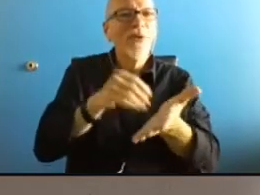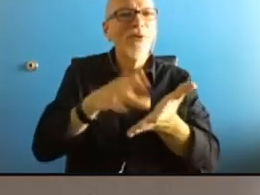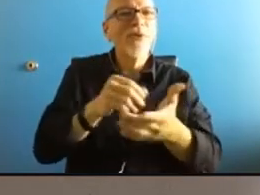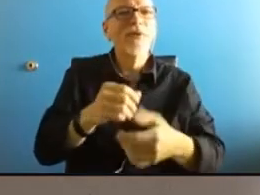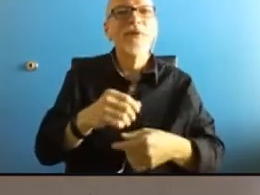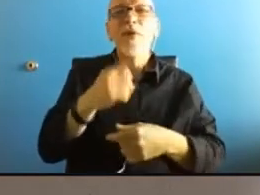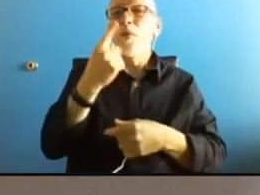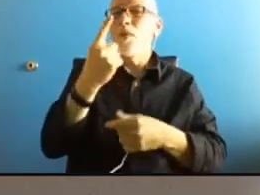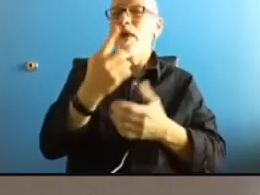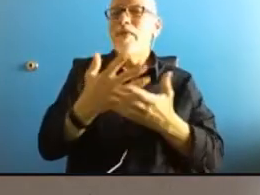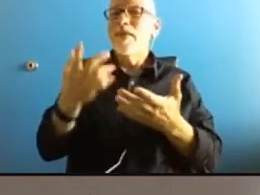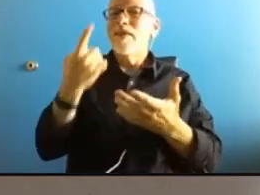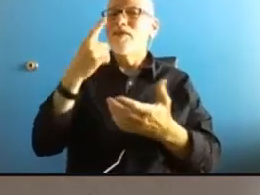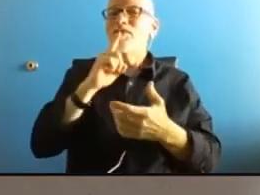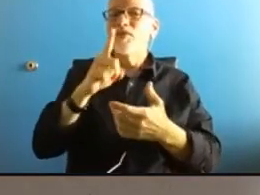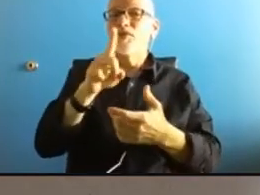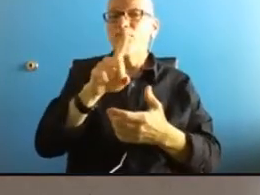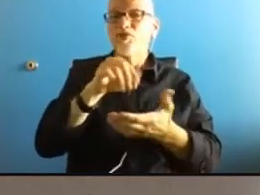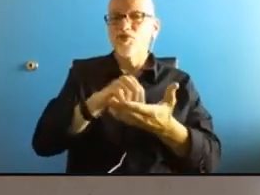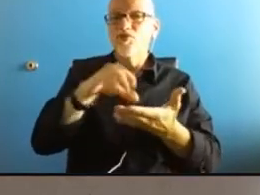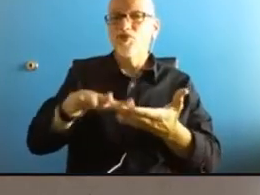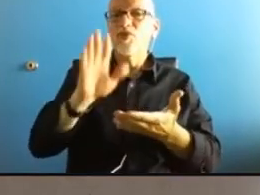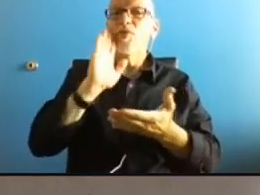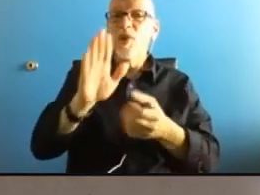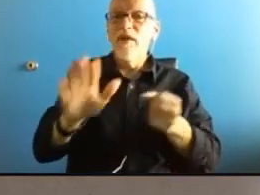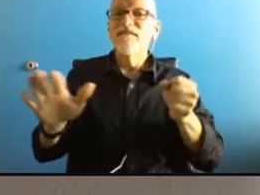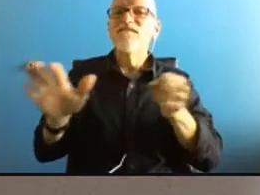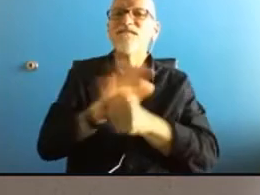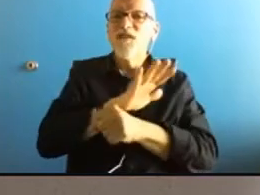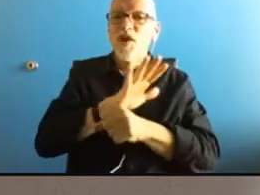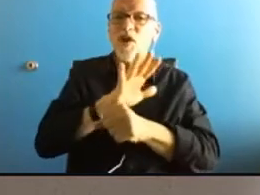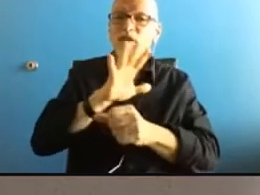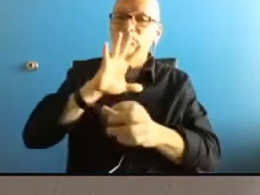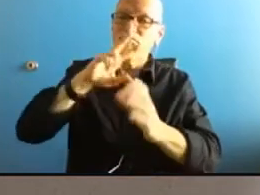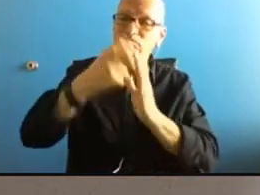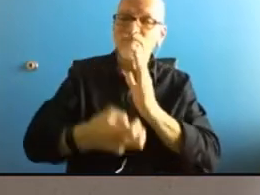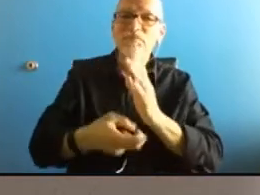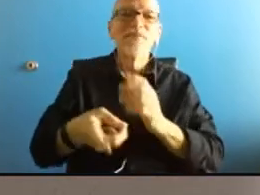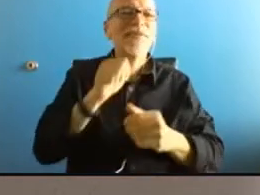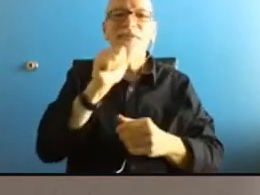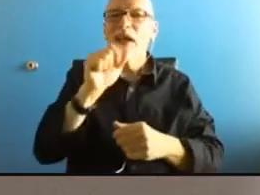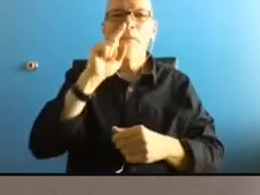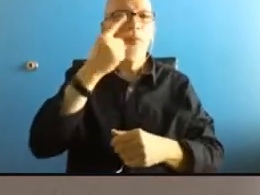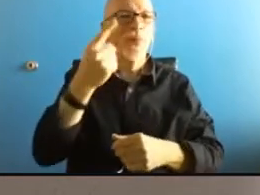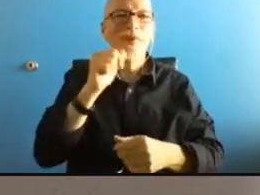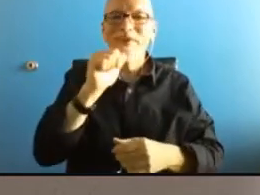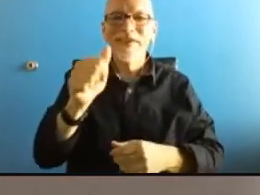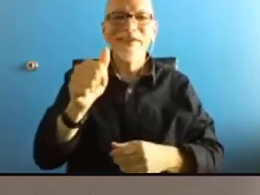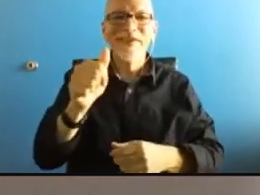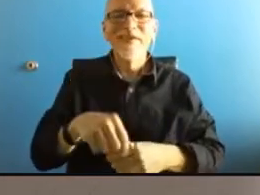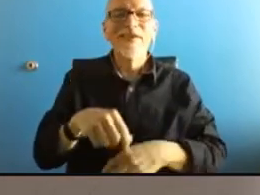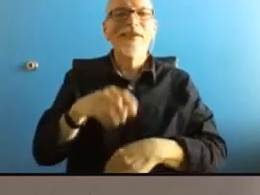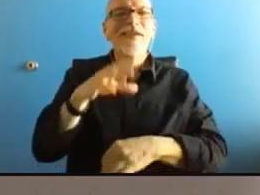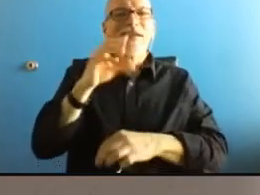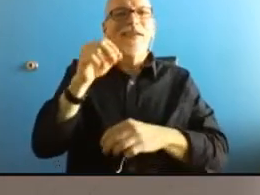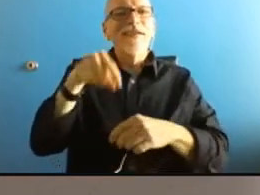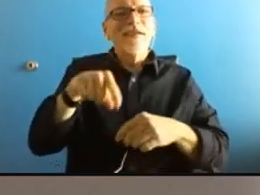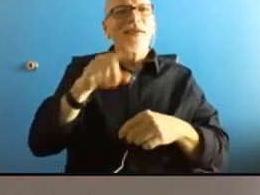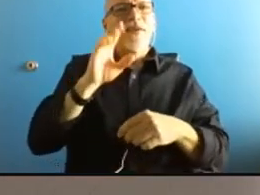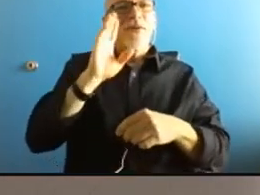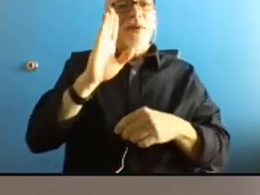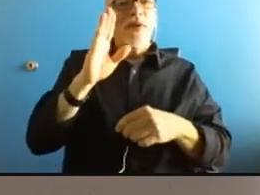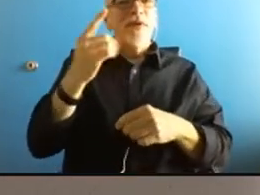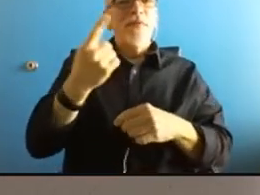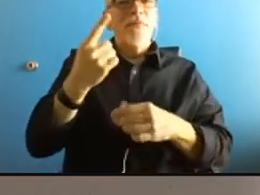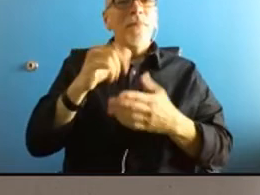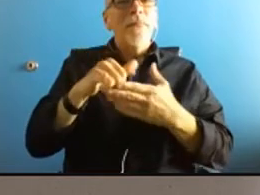sure, your students will be fully involved. They will not be bored. And, this is going to be something that